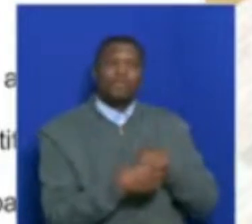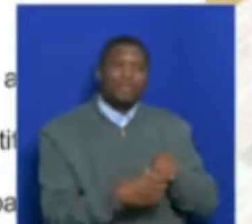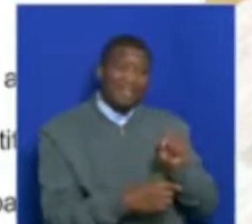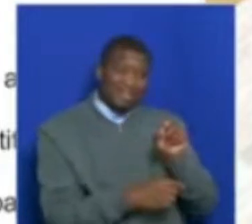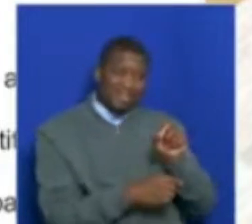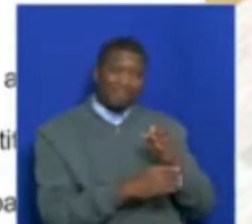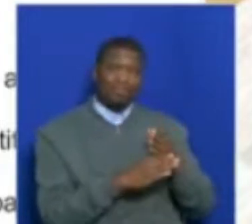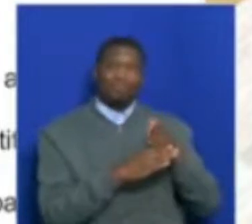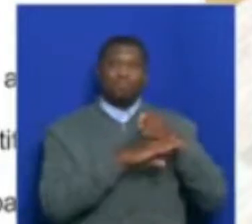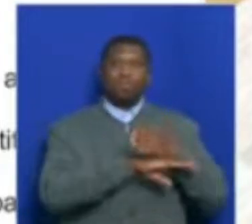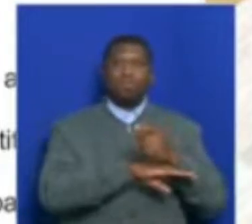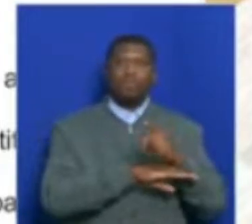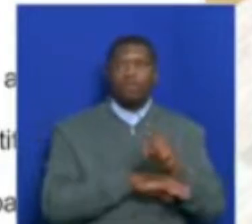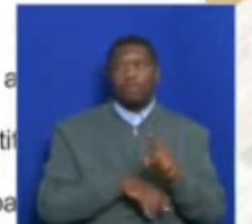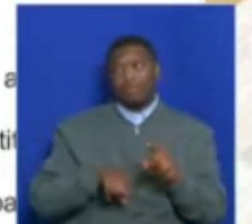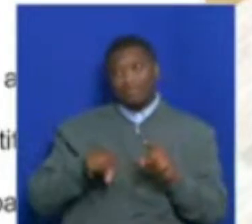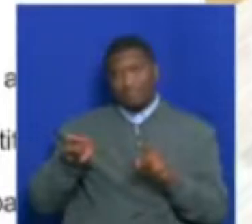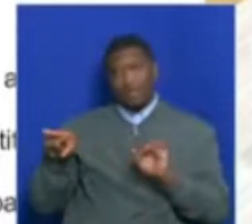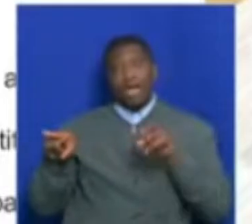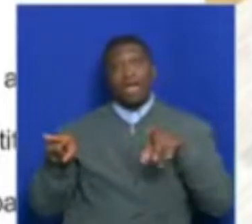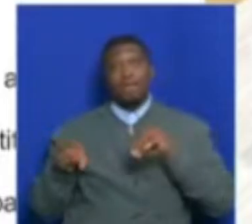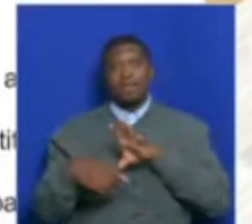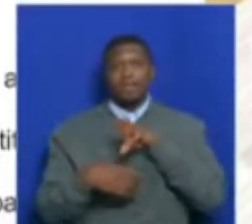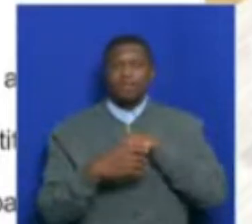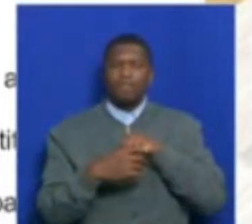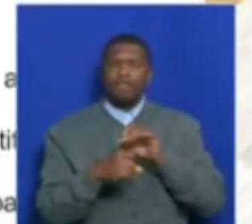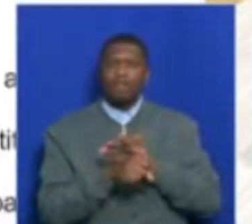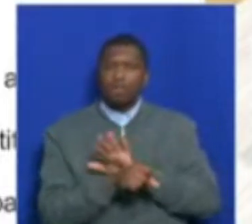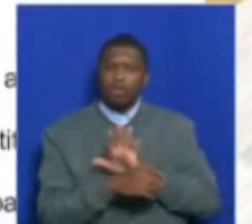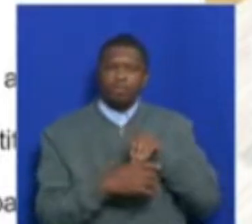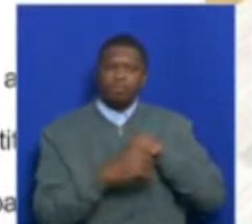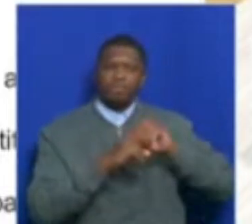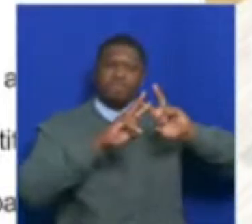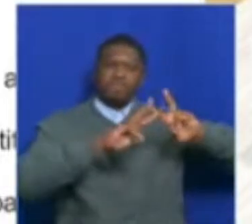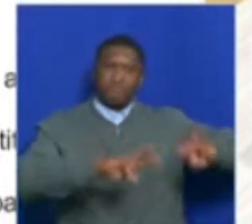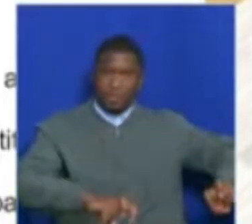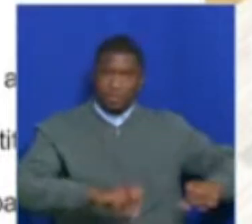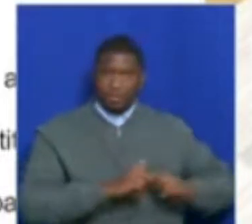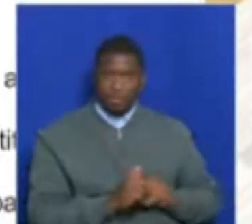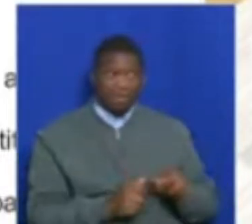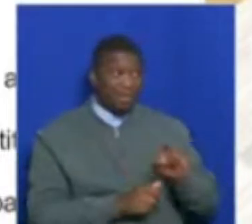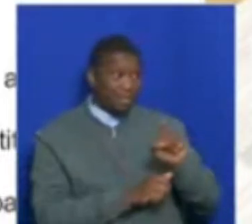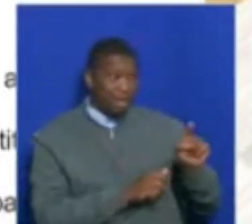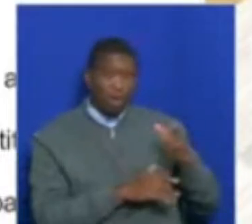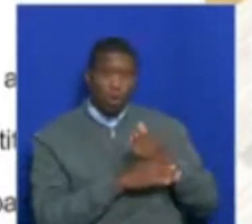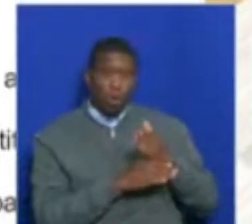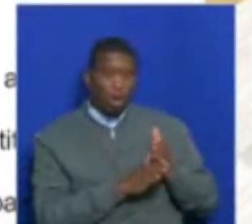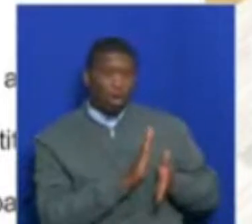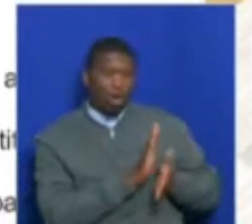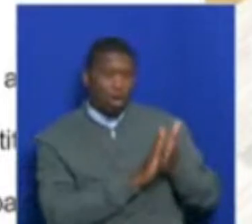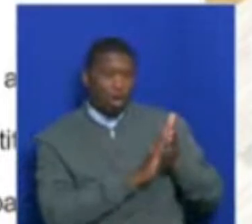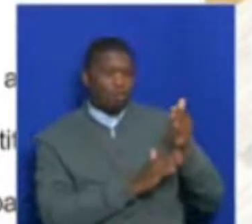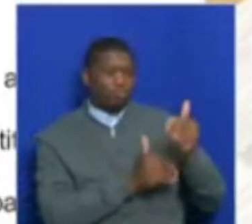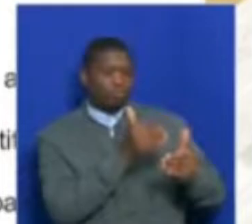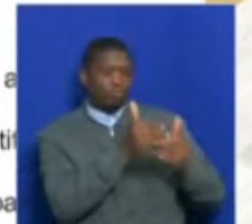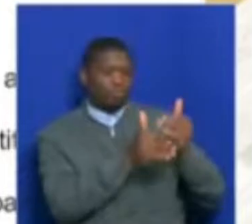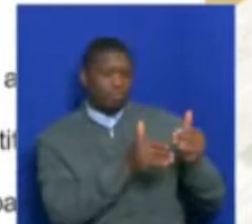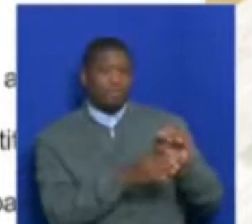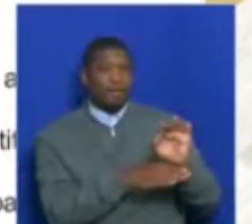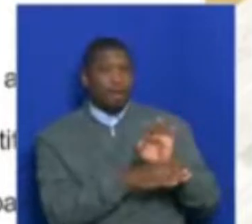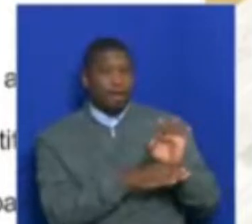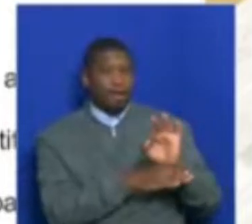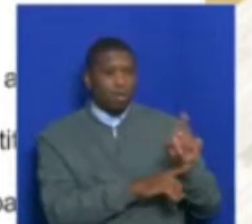conduct its investigation. The modus operandi utilized by the members appear to be designed not to arrest